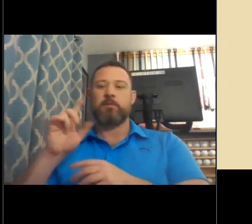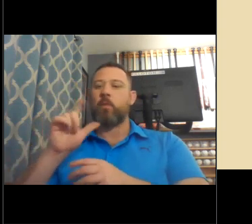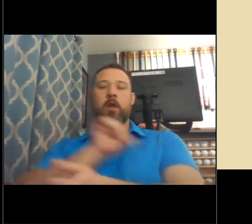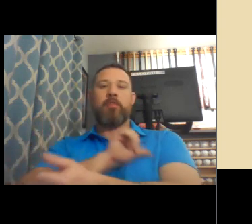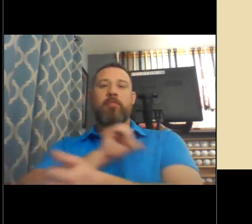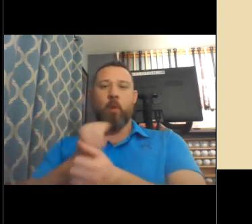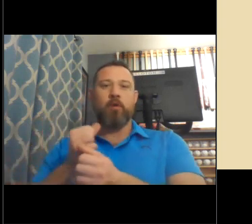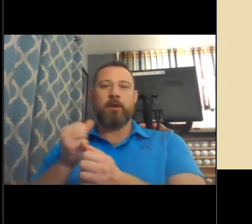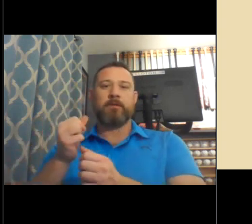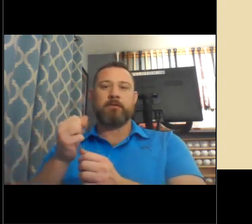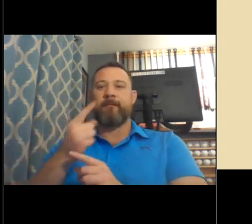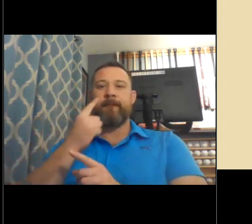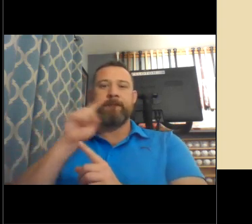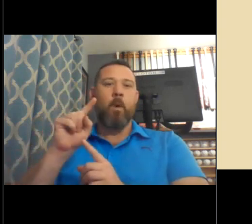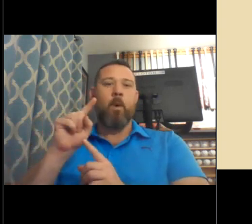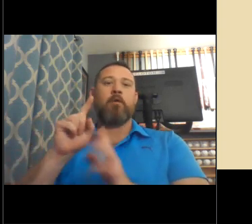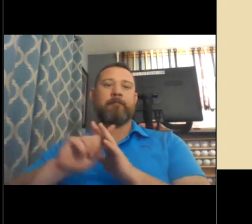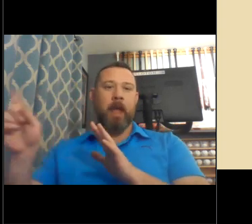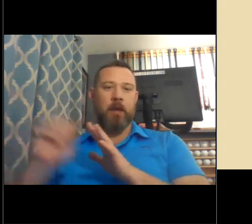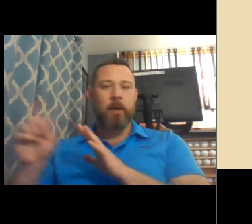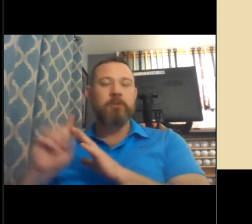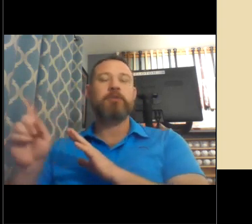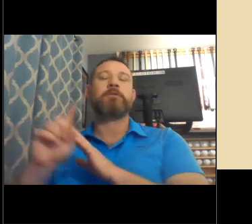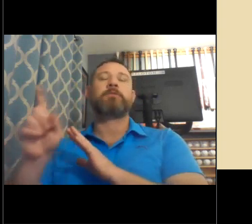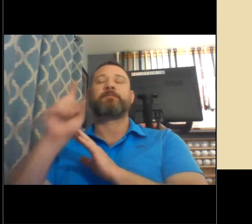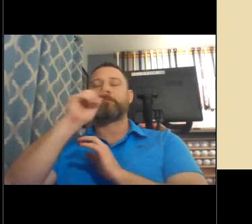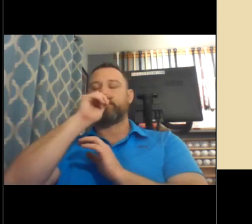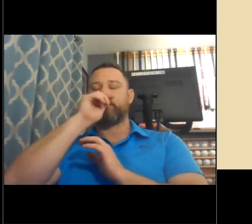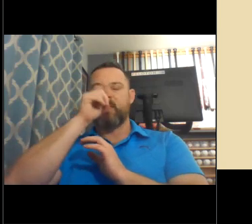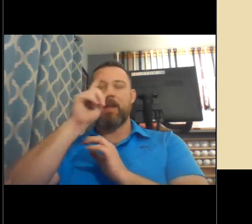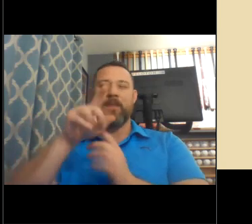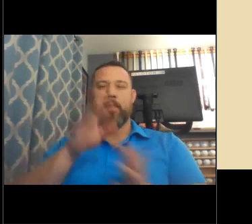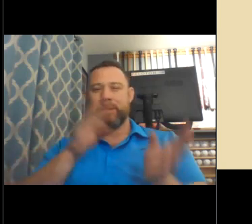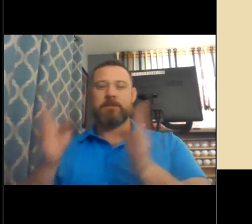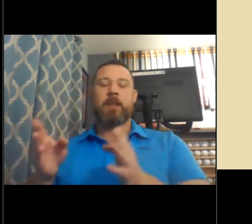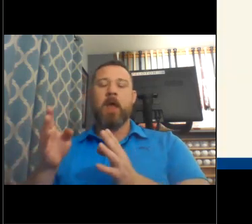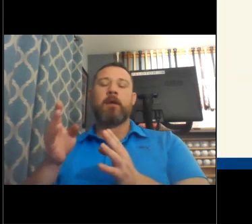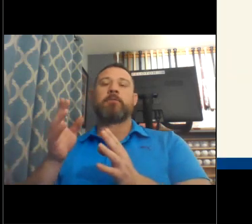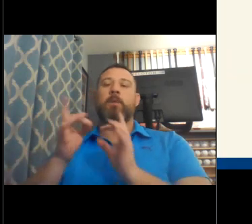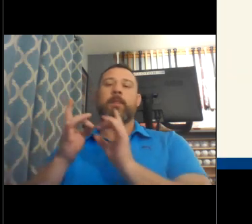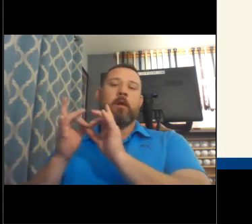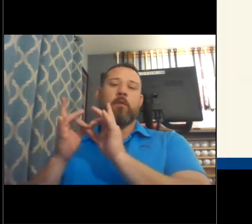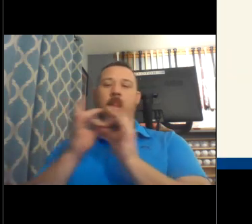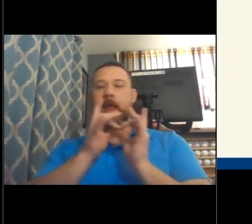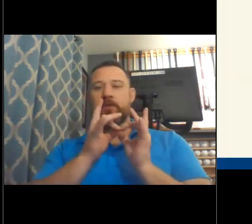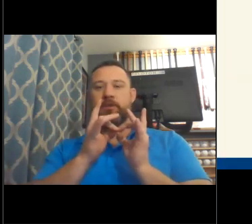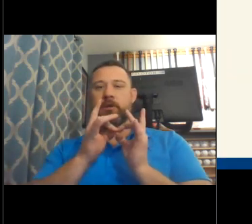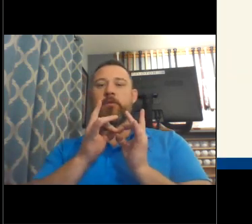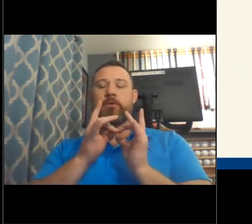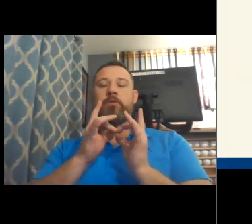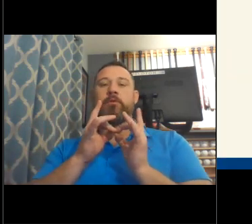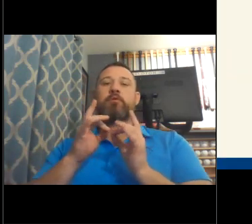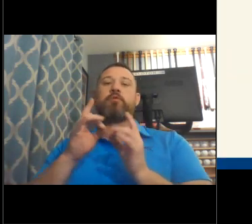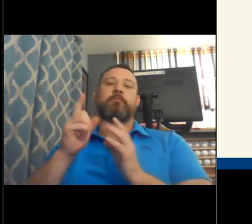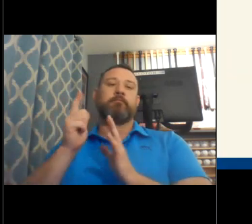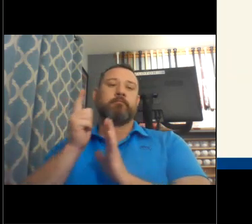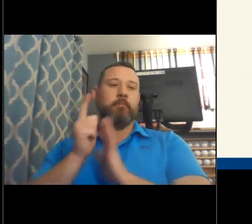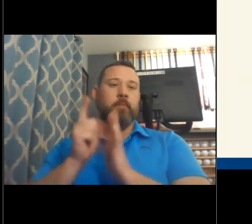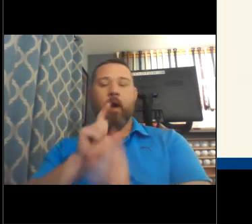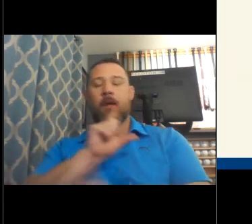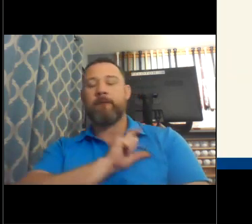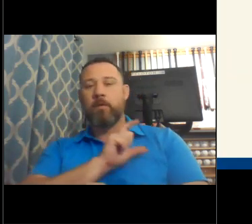for evacuations. That basically states on the next slide there that is in relation to law enforcement authority and